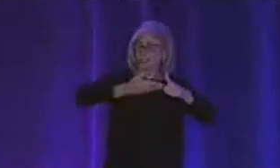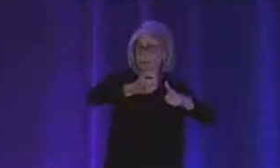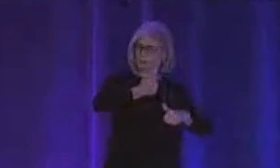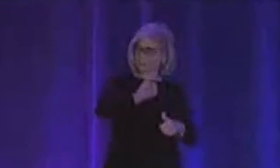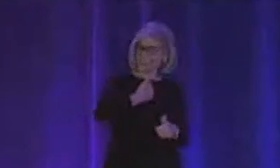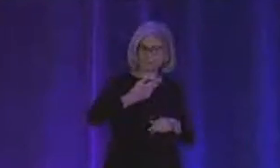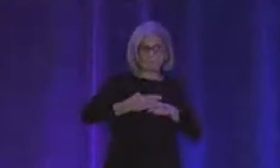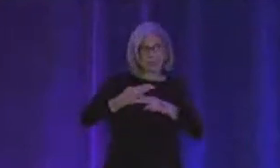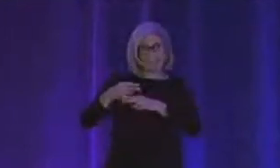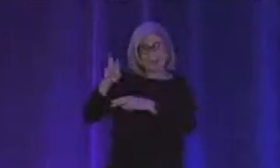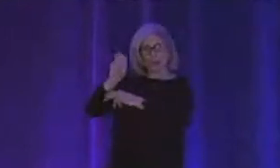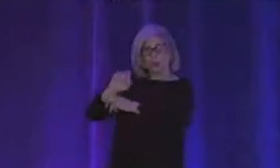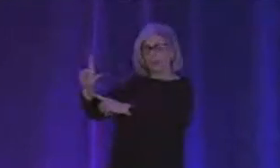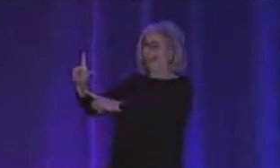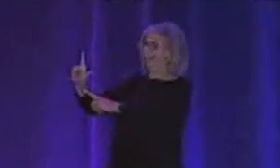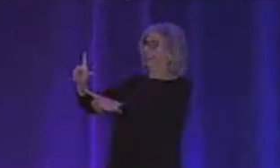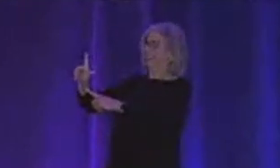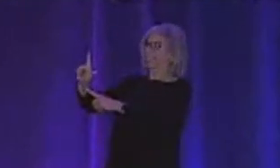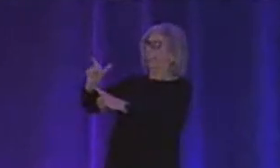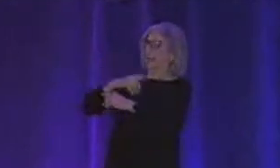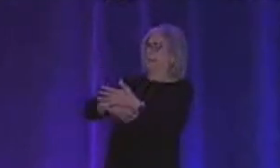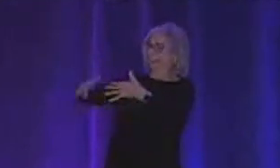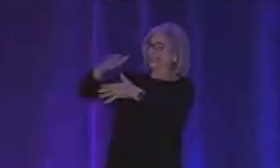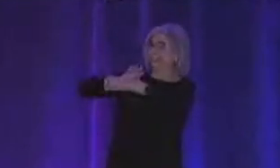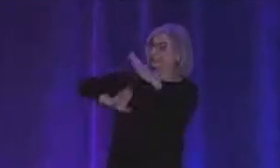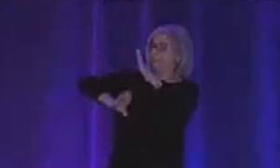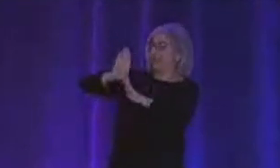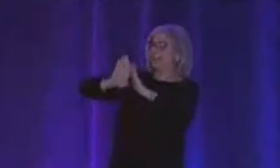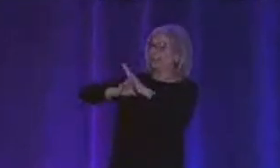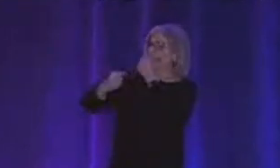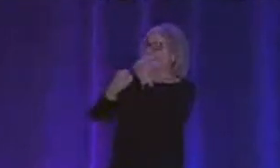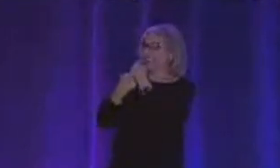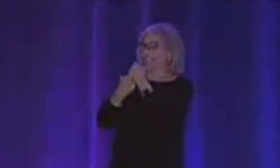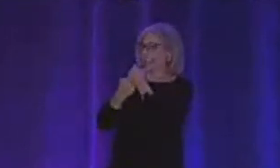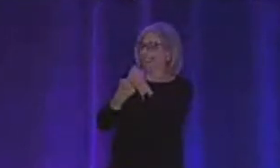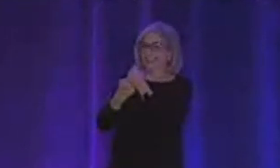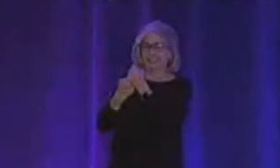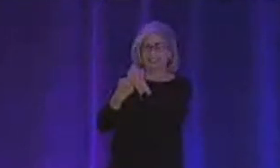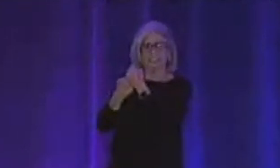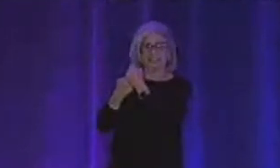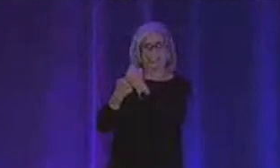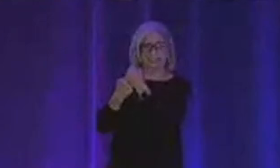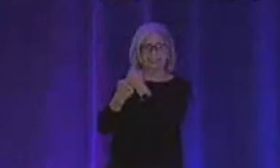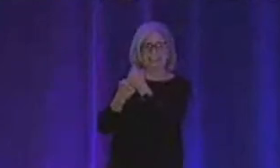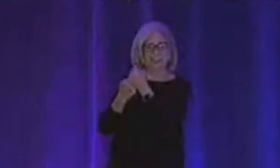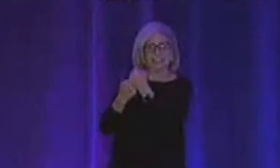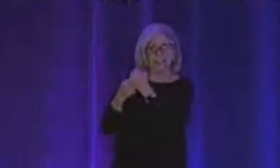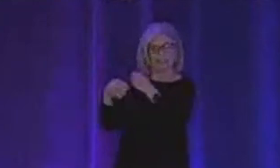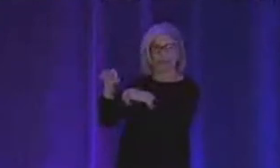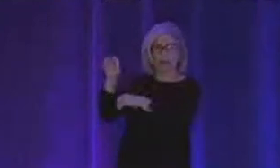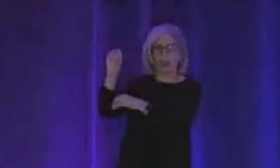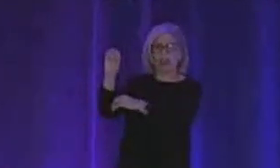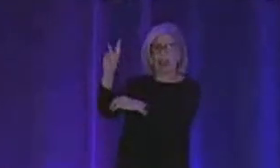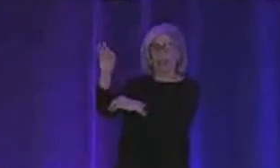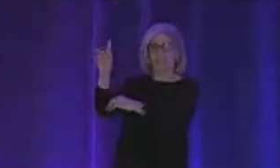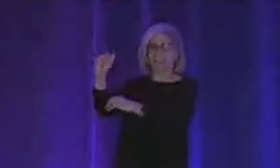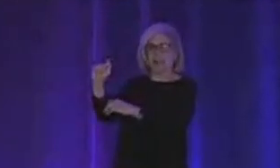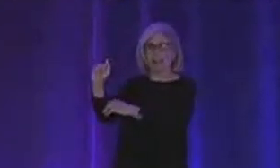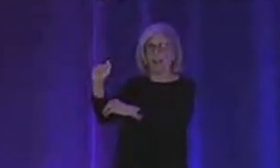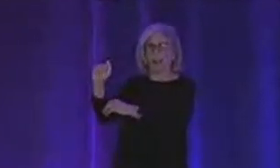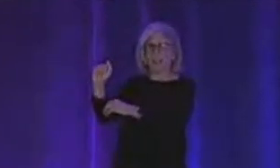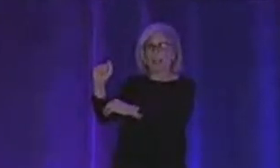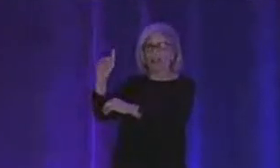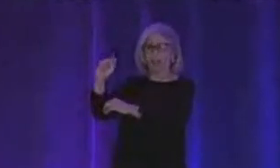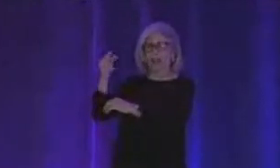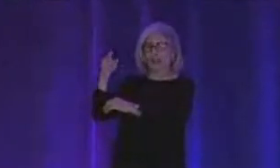myself. My name is Will. I'm a senior developer advocate at Auth0 by Okta, and I'm also a